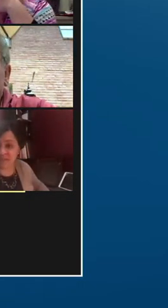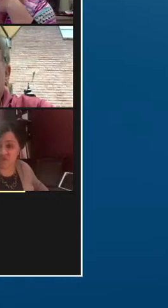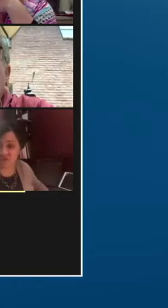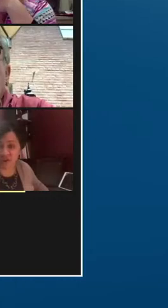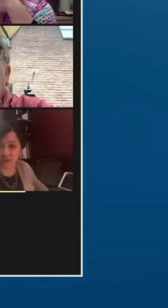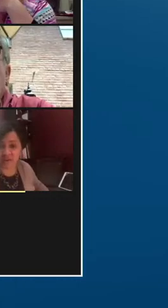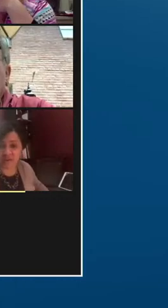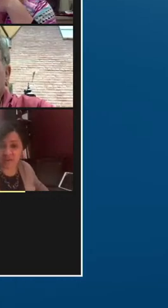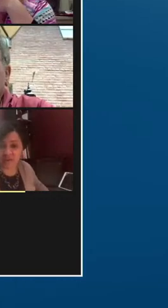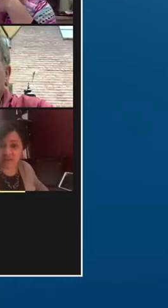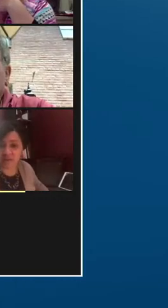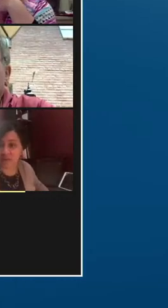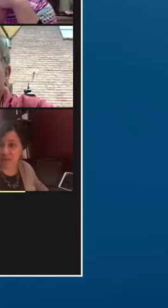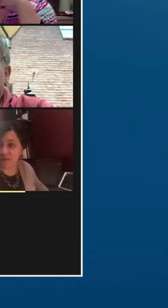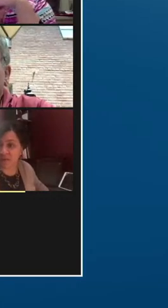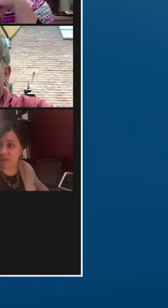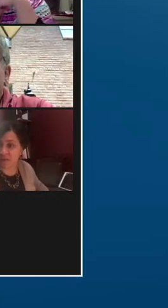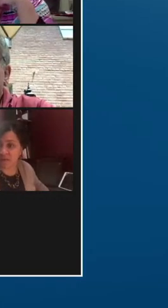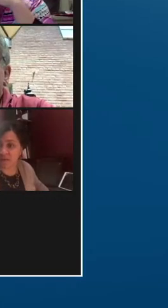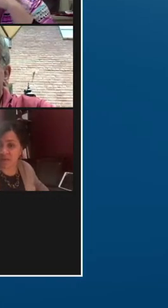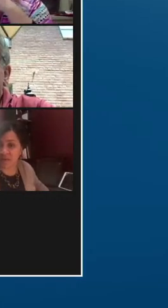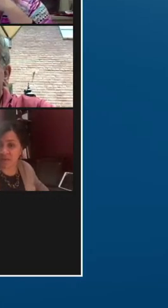Ms. Estrada?